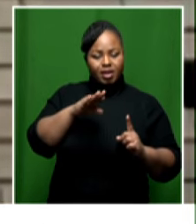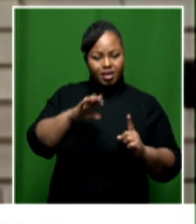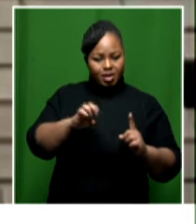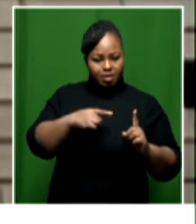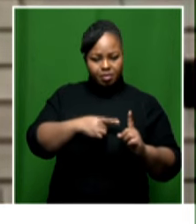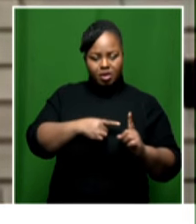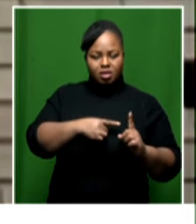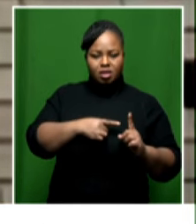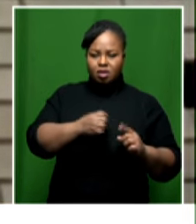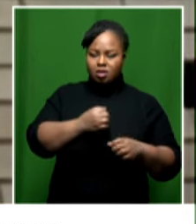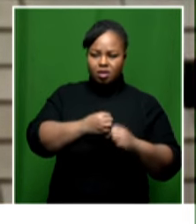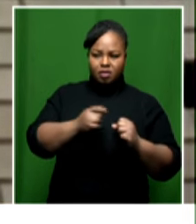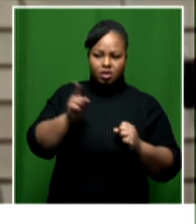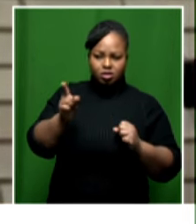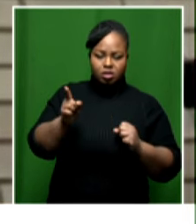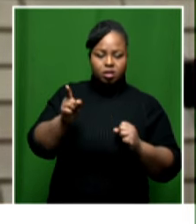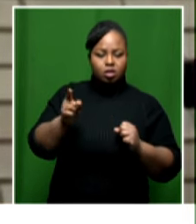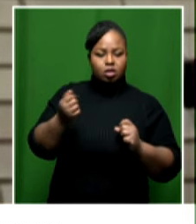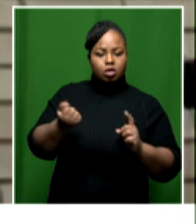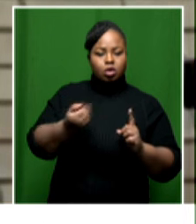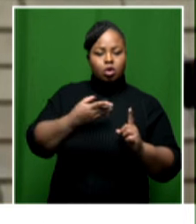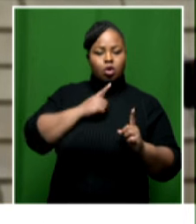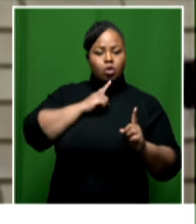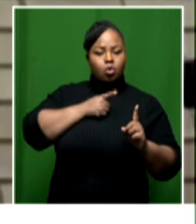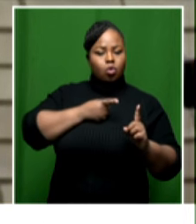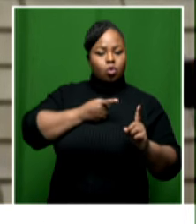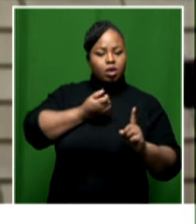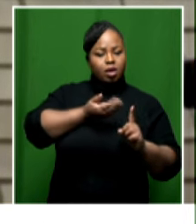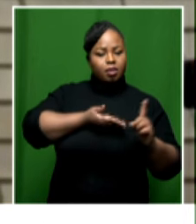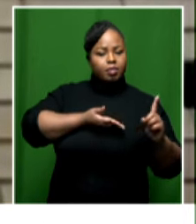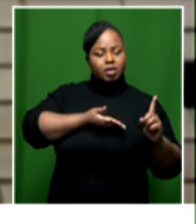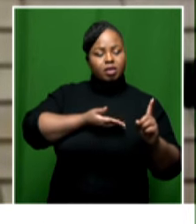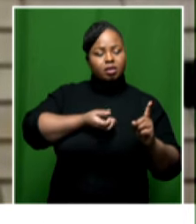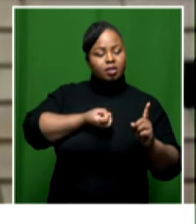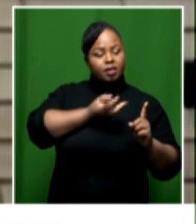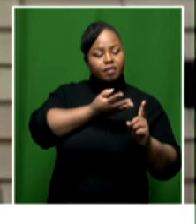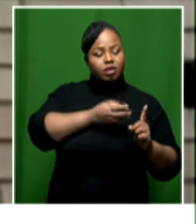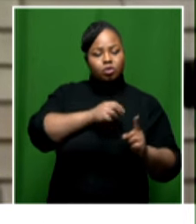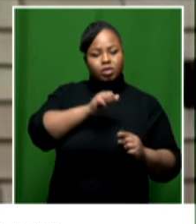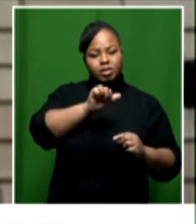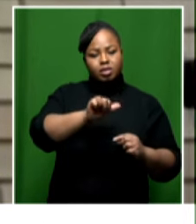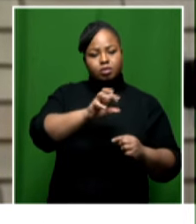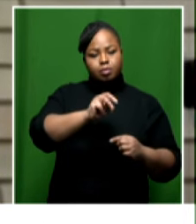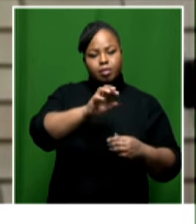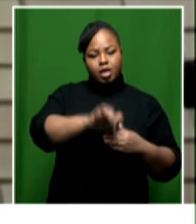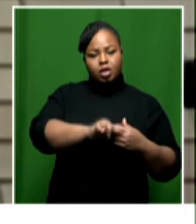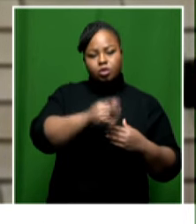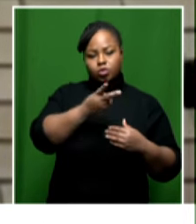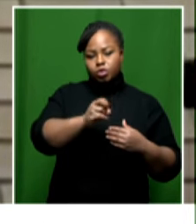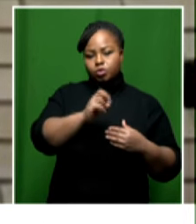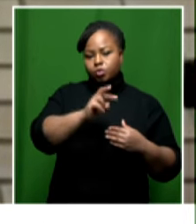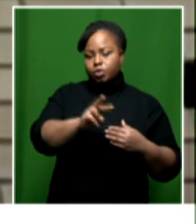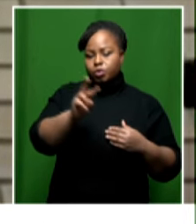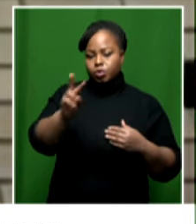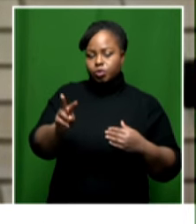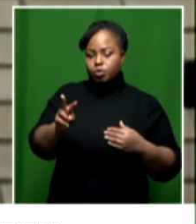the order granted on the 6th of May 2022 for the following reasons.